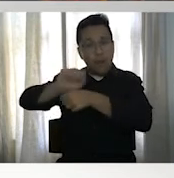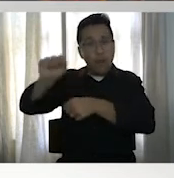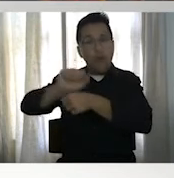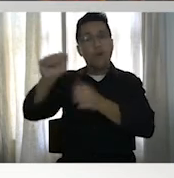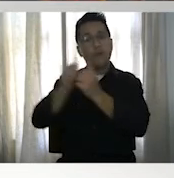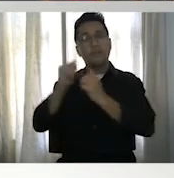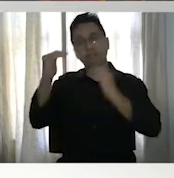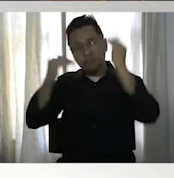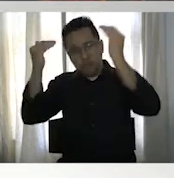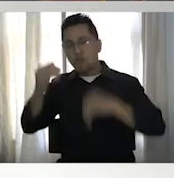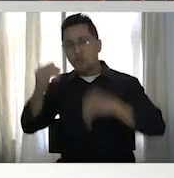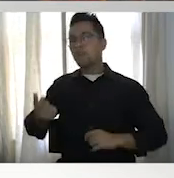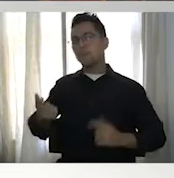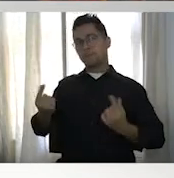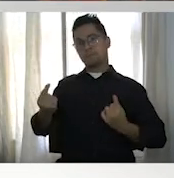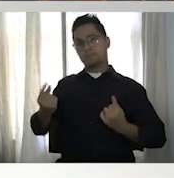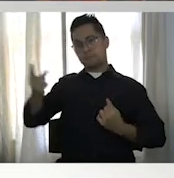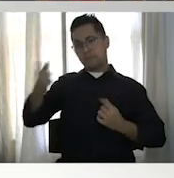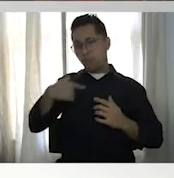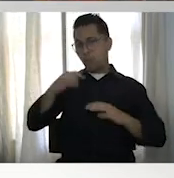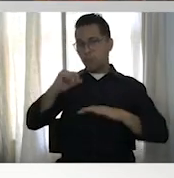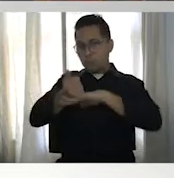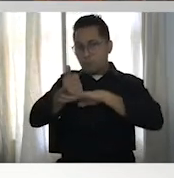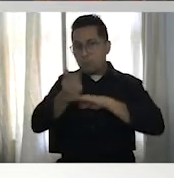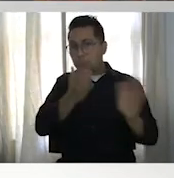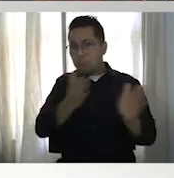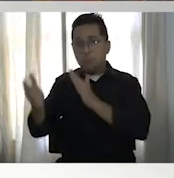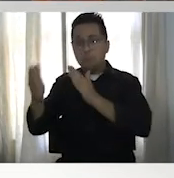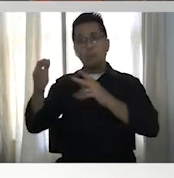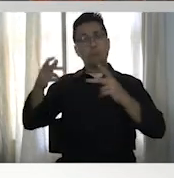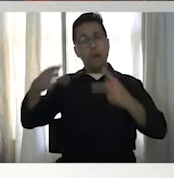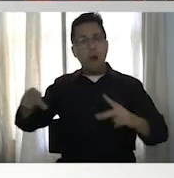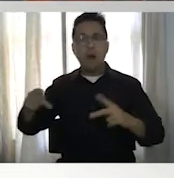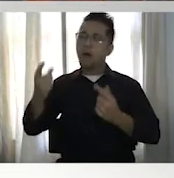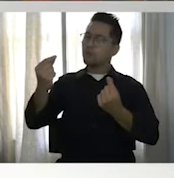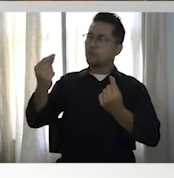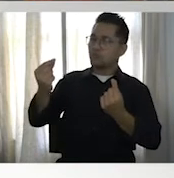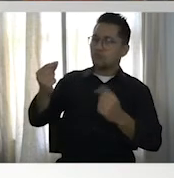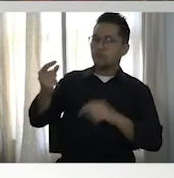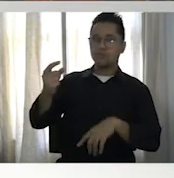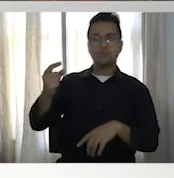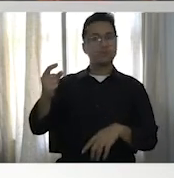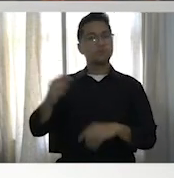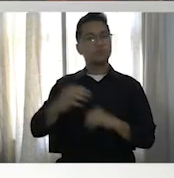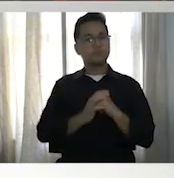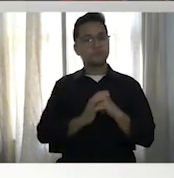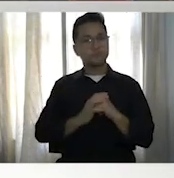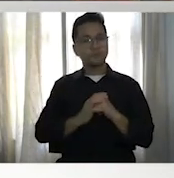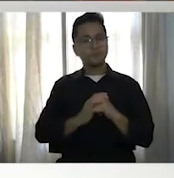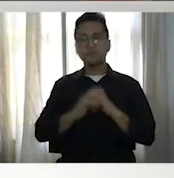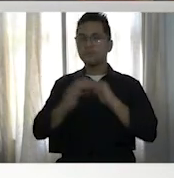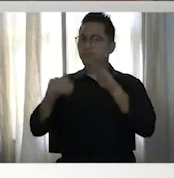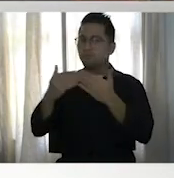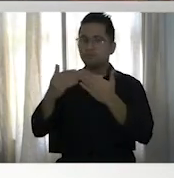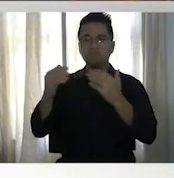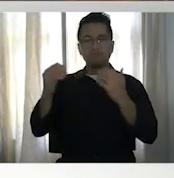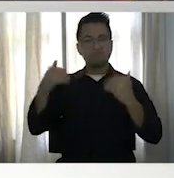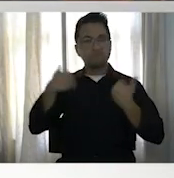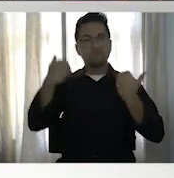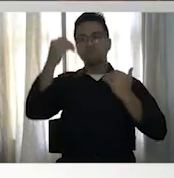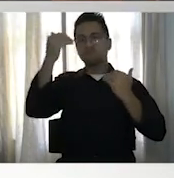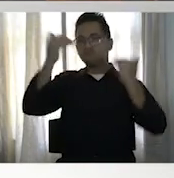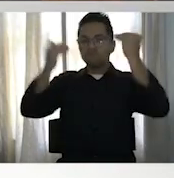planning parties. Okay, and what you would do when you'd have a party at your house. This is great. All the young adults knew what to